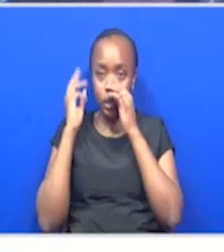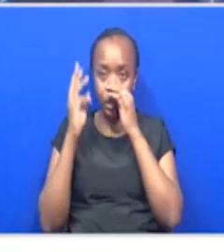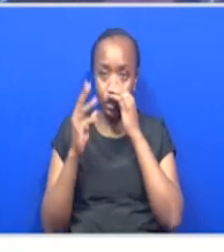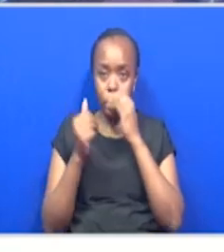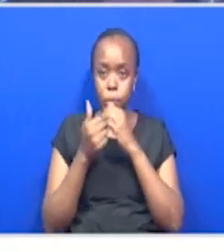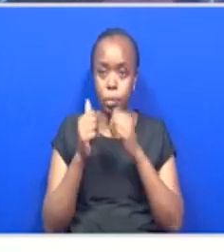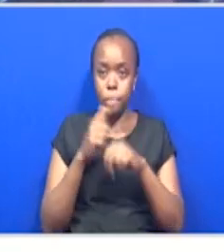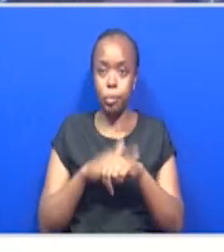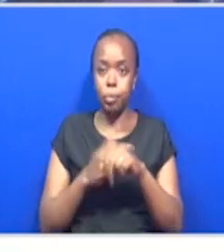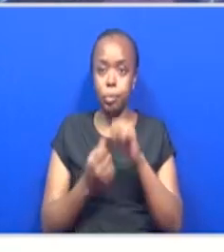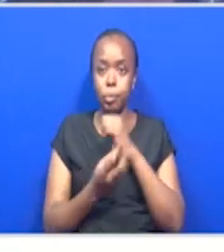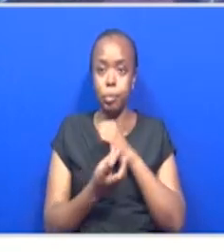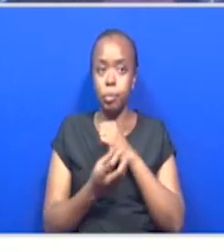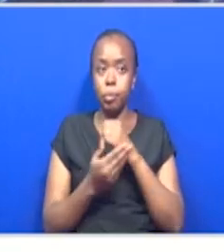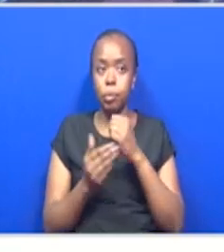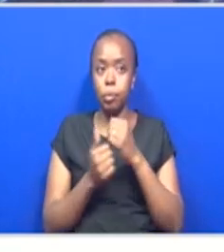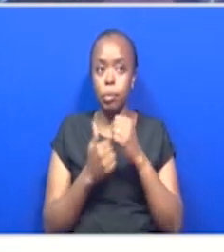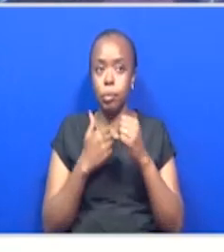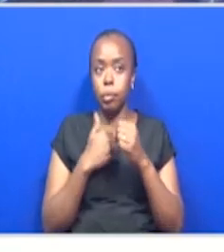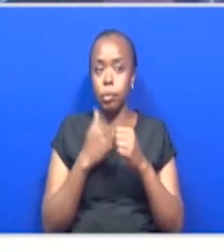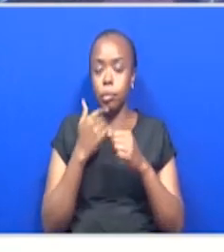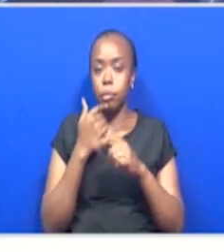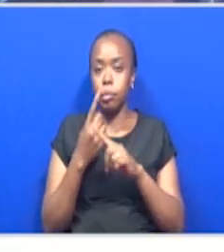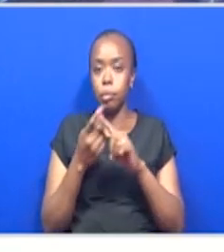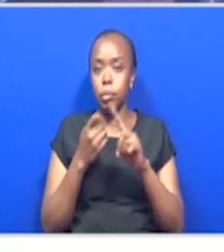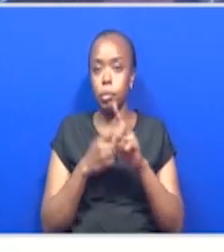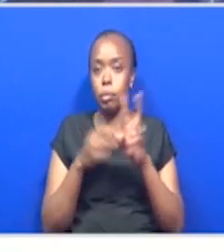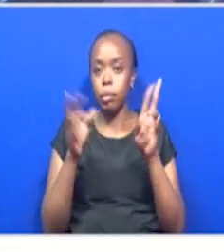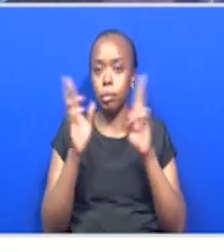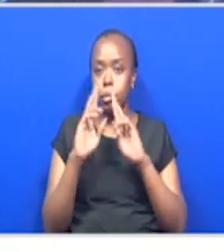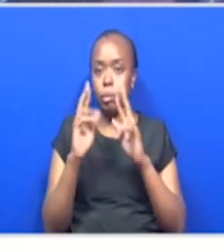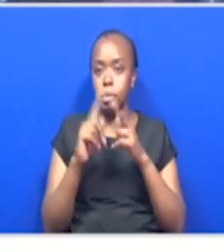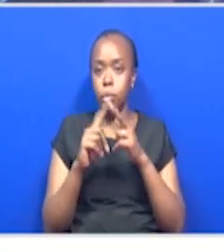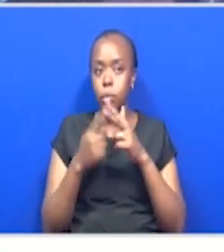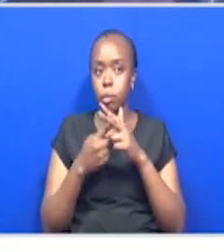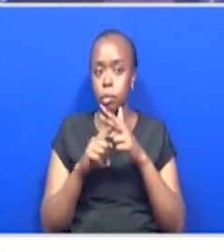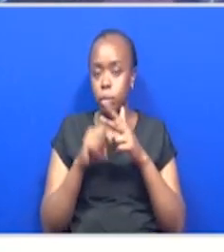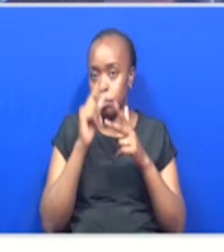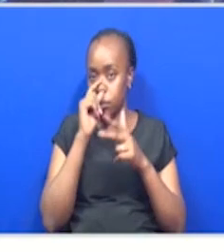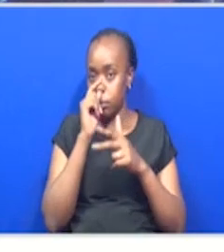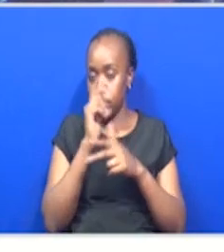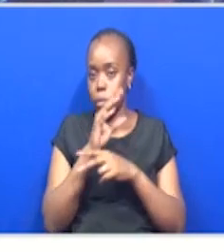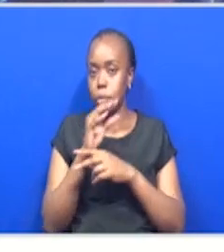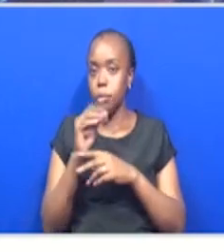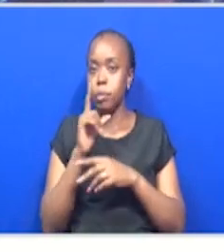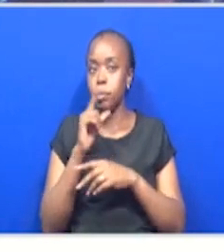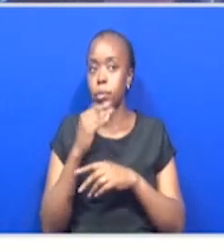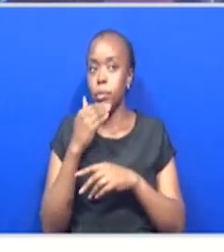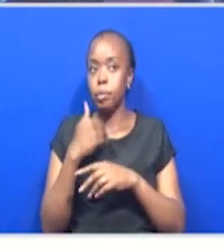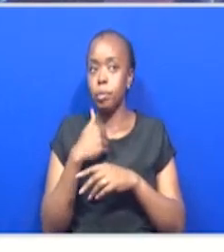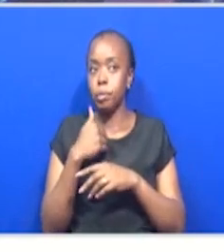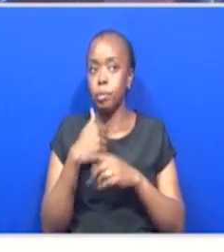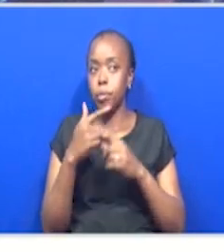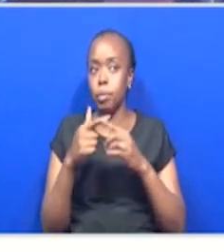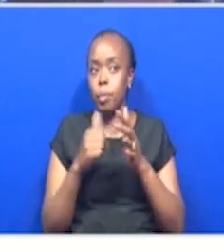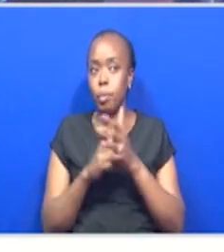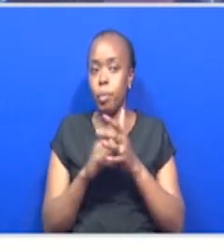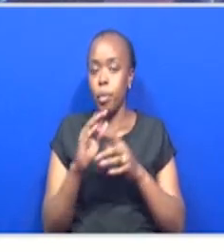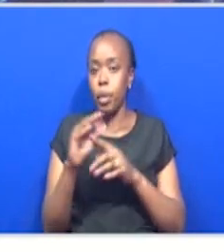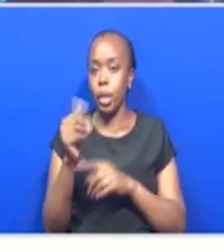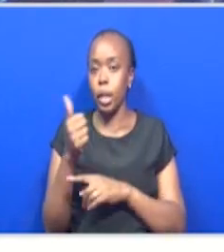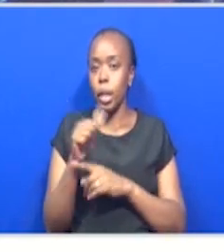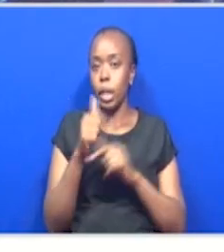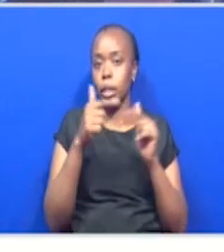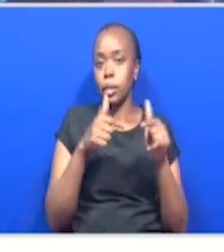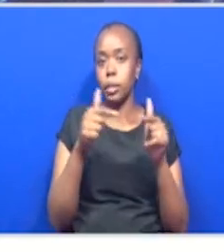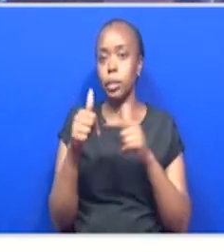time, explain the difficulties they have faced since the onset of their dark moments and don't have a predictable dawn yet.